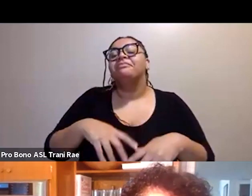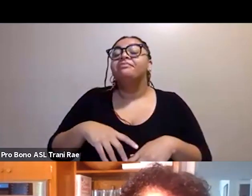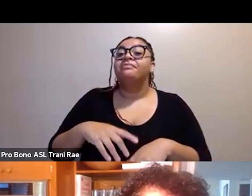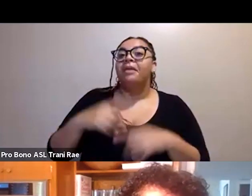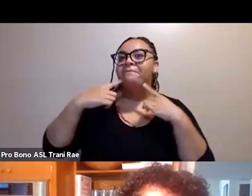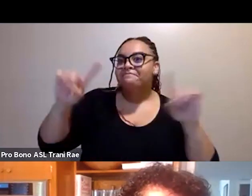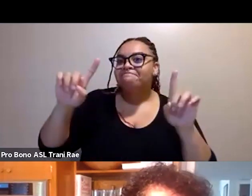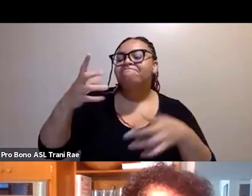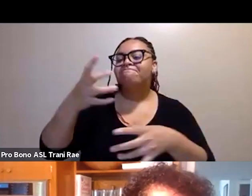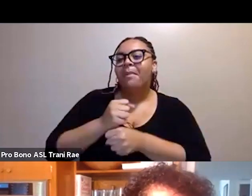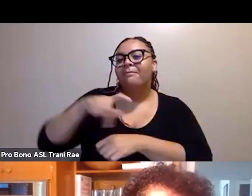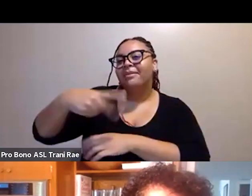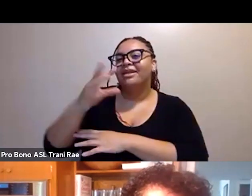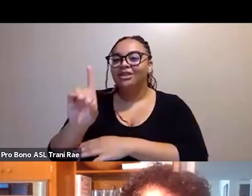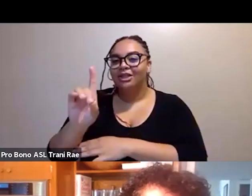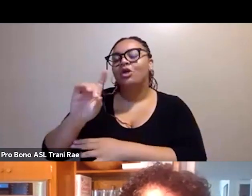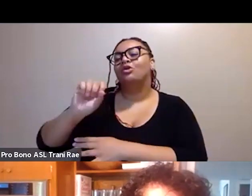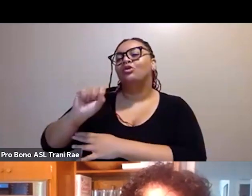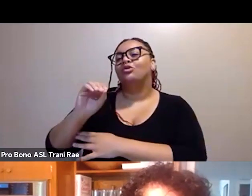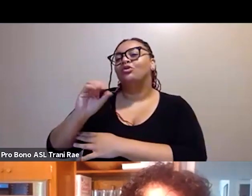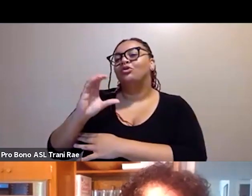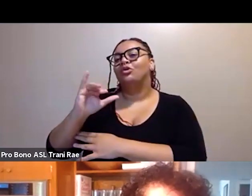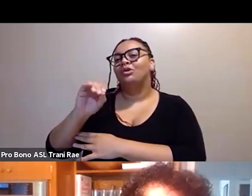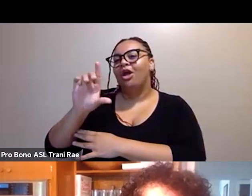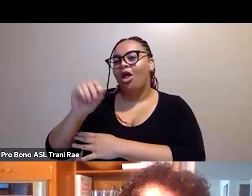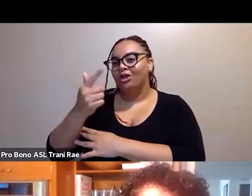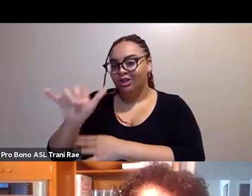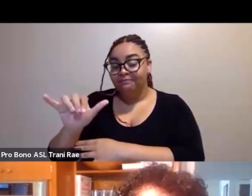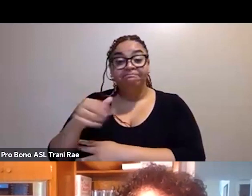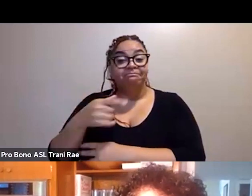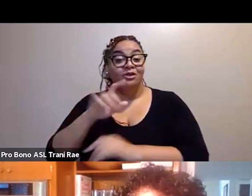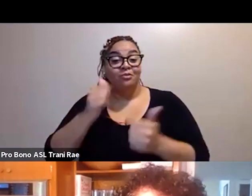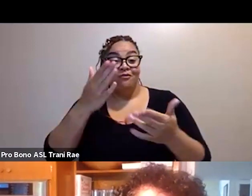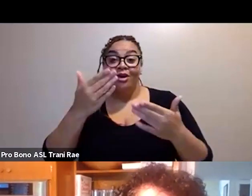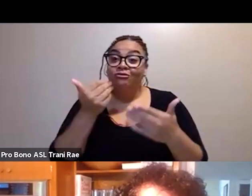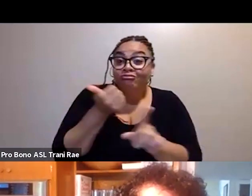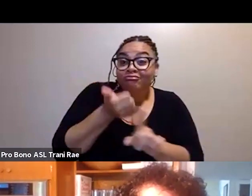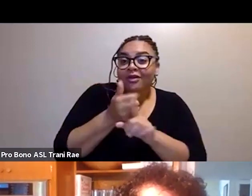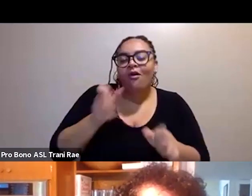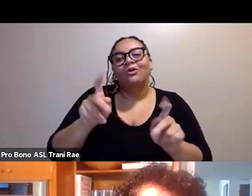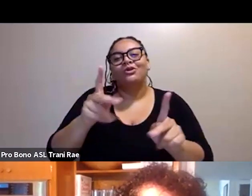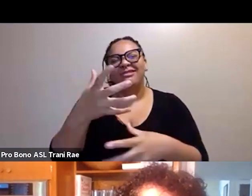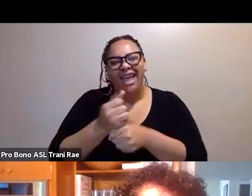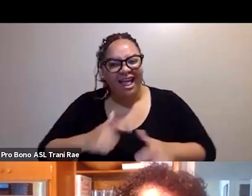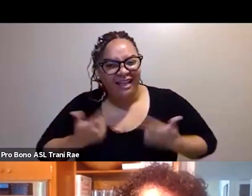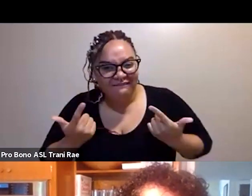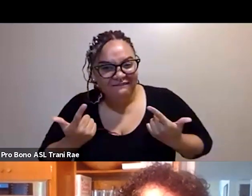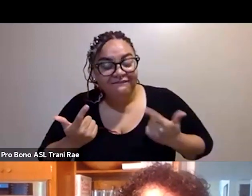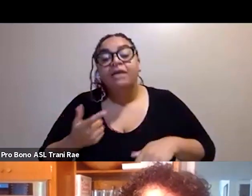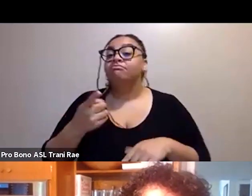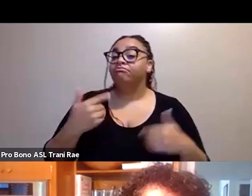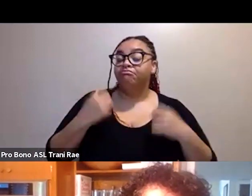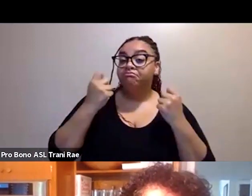sociology, Leslie gave herself permission to get a life. She has since published 4 novels, 1 short story, and several